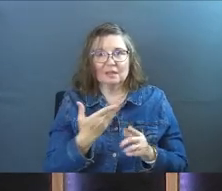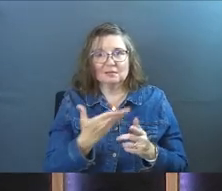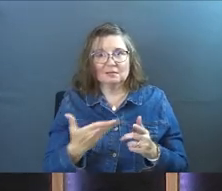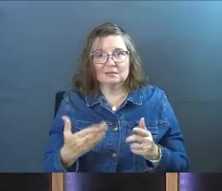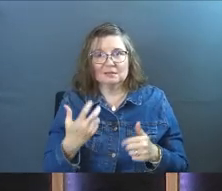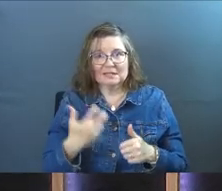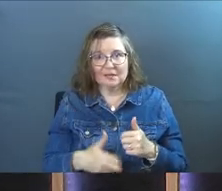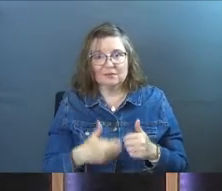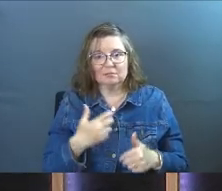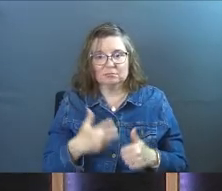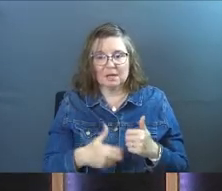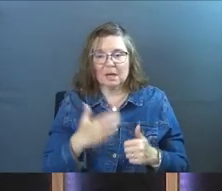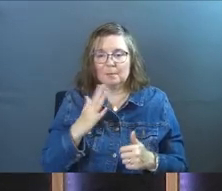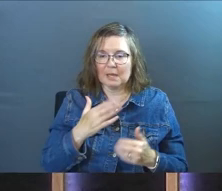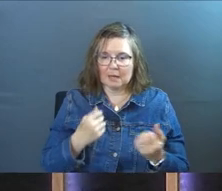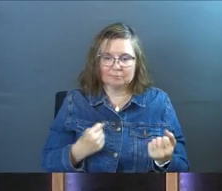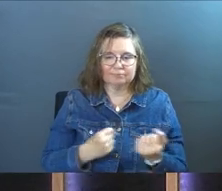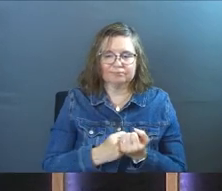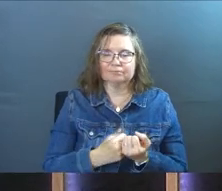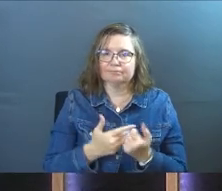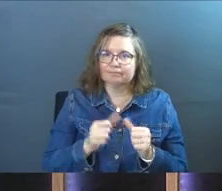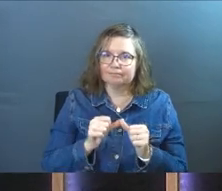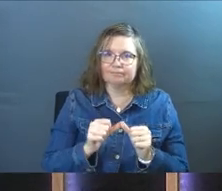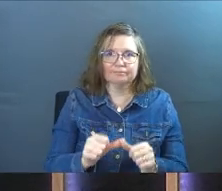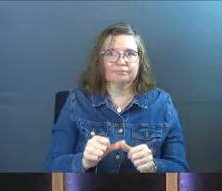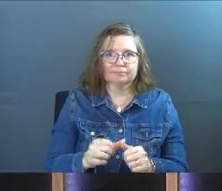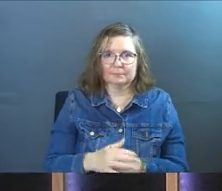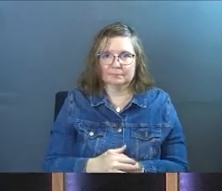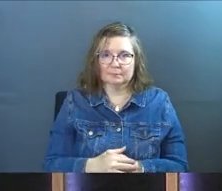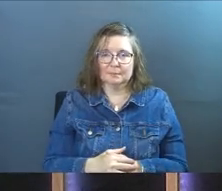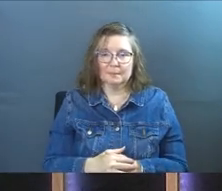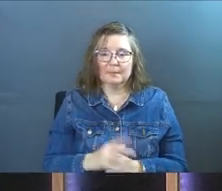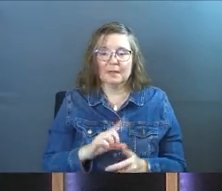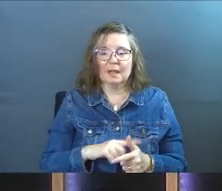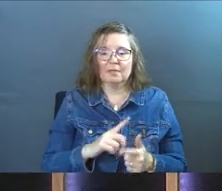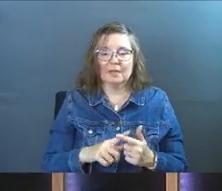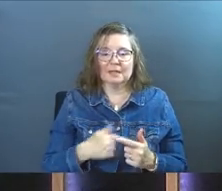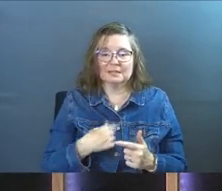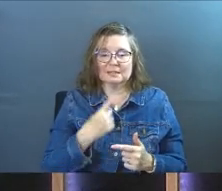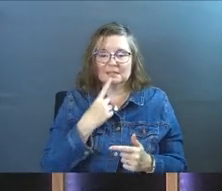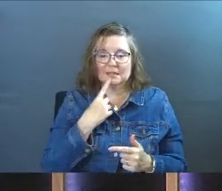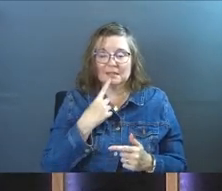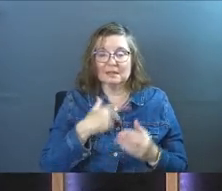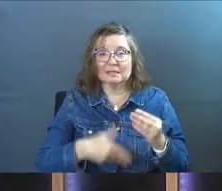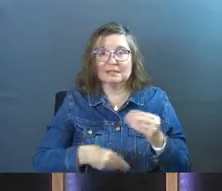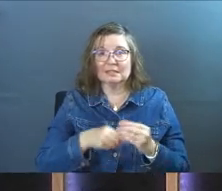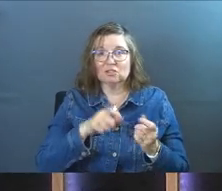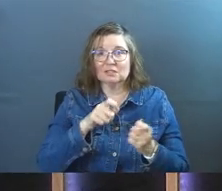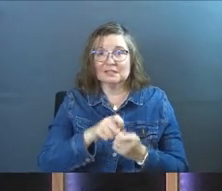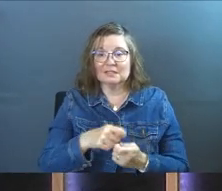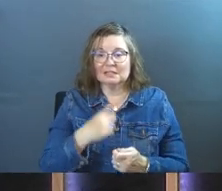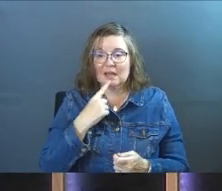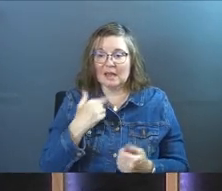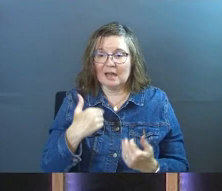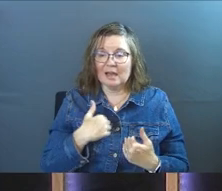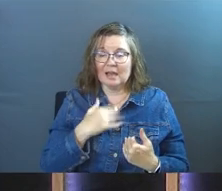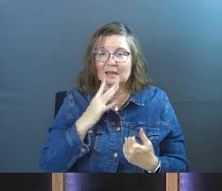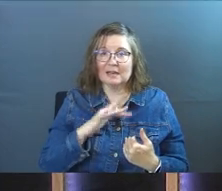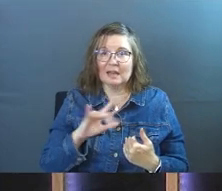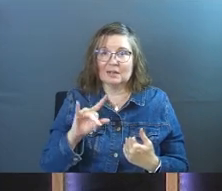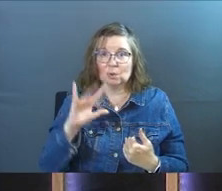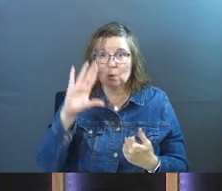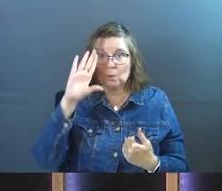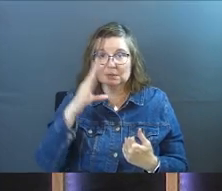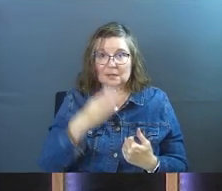are difficult to get through, but God's been there for me." And then she throws out this additional detail. She says, "And I had an